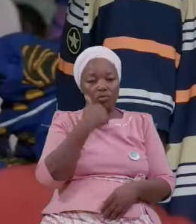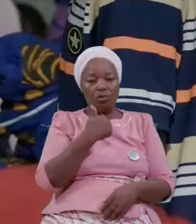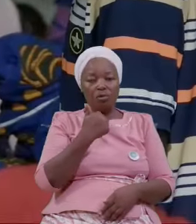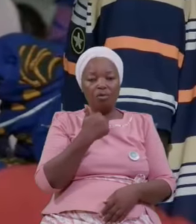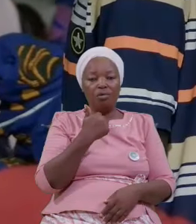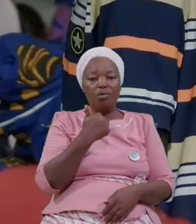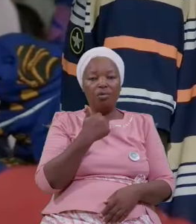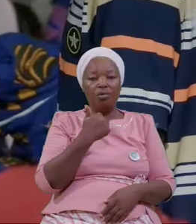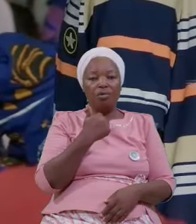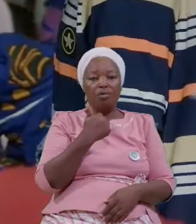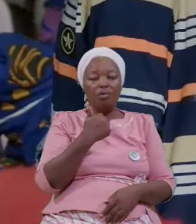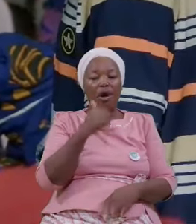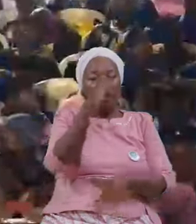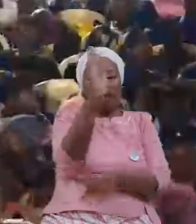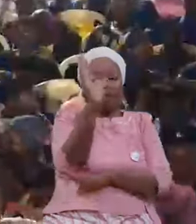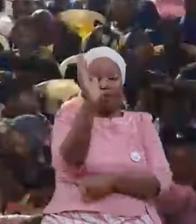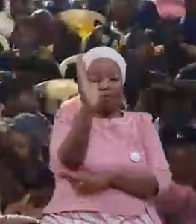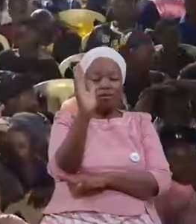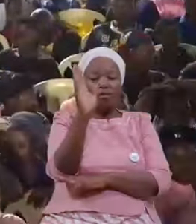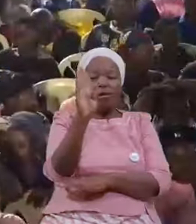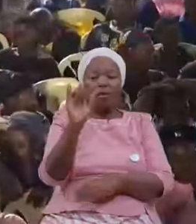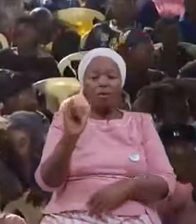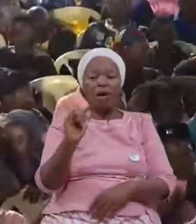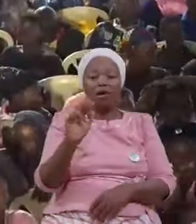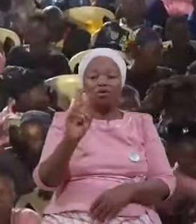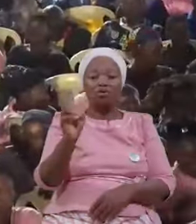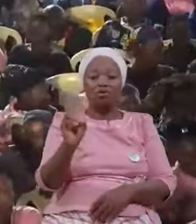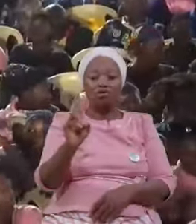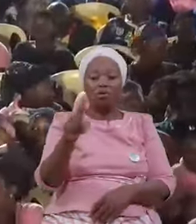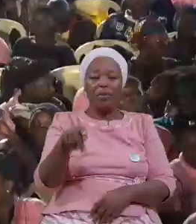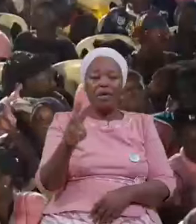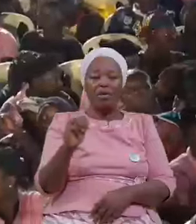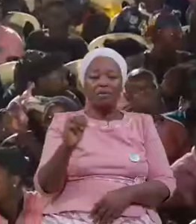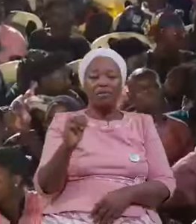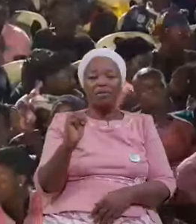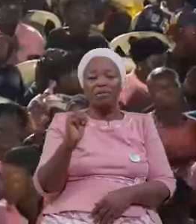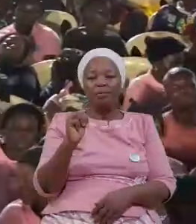afternoon by 2 p.m.